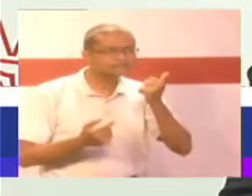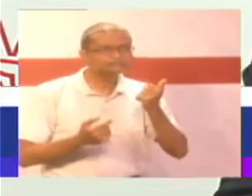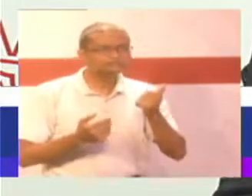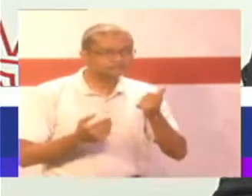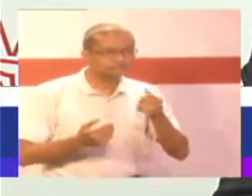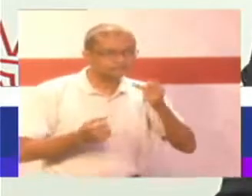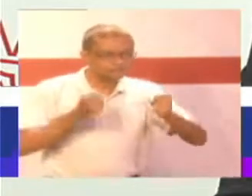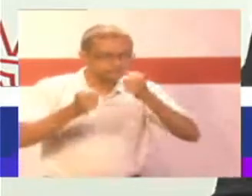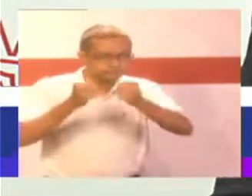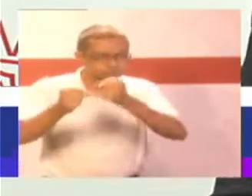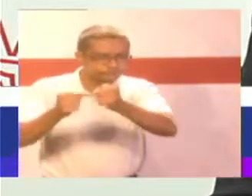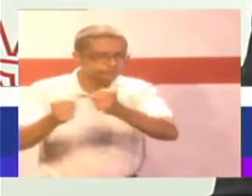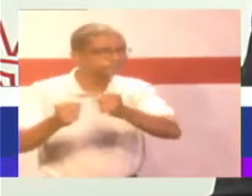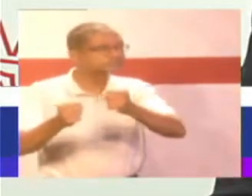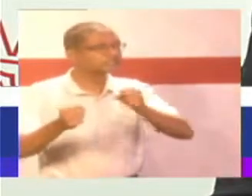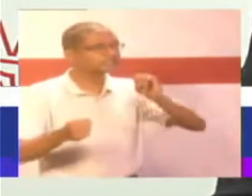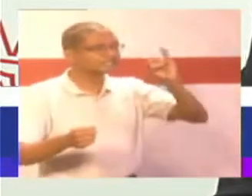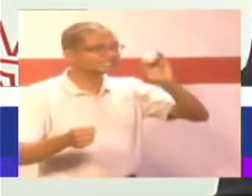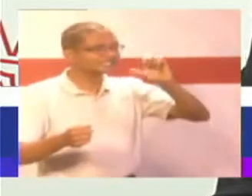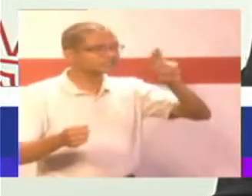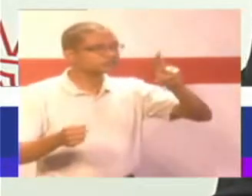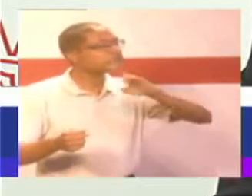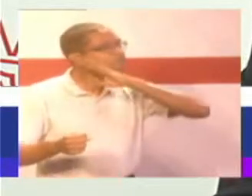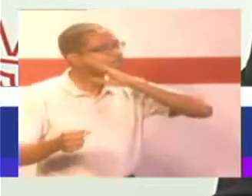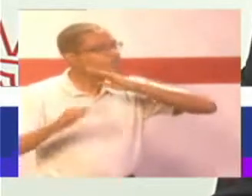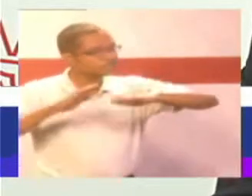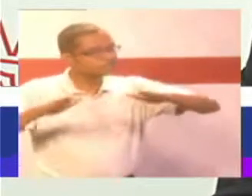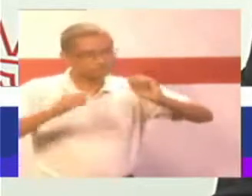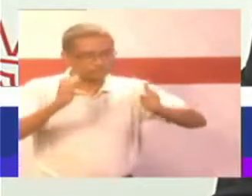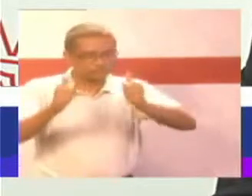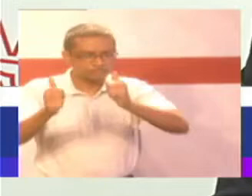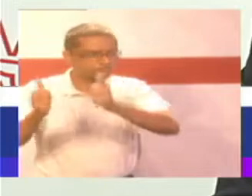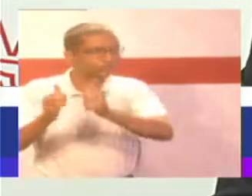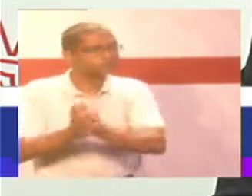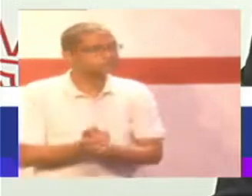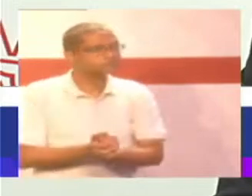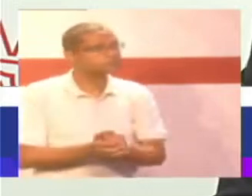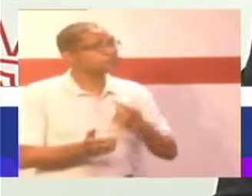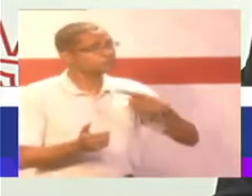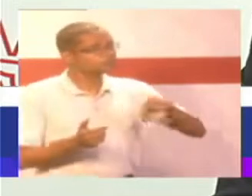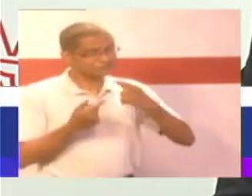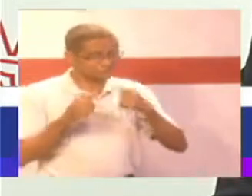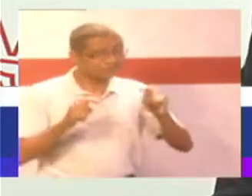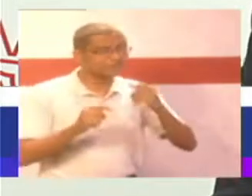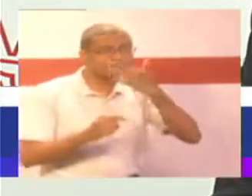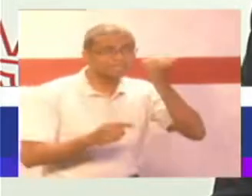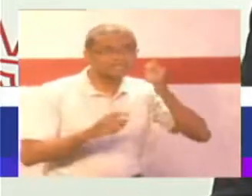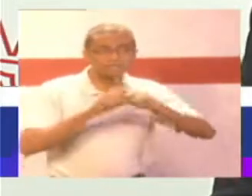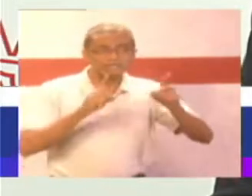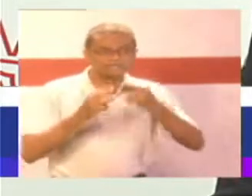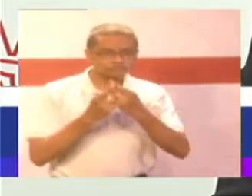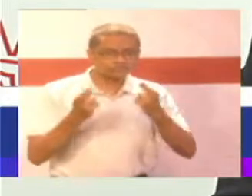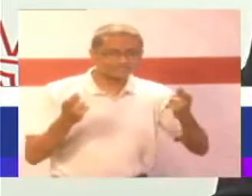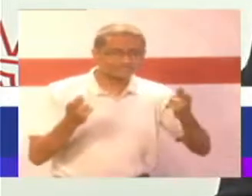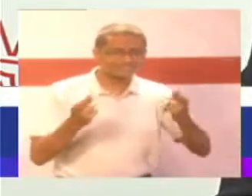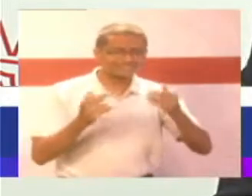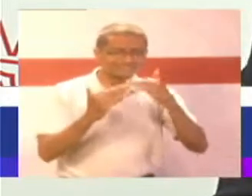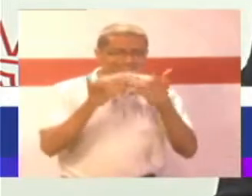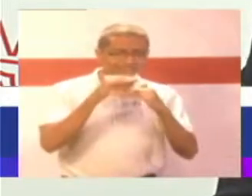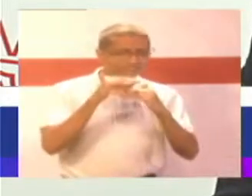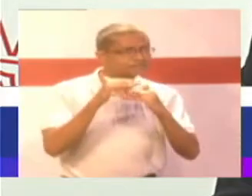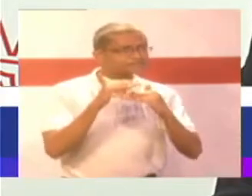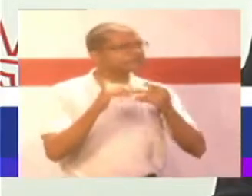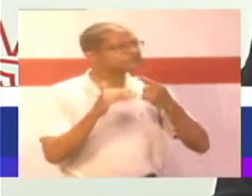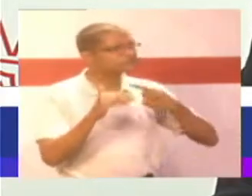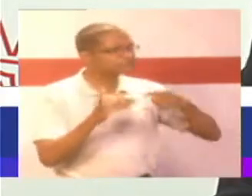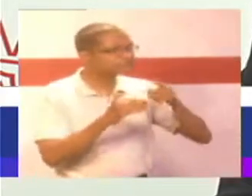ICU beds. I'd like to reiterate that although we are trying our very best, resources are limited, and we are appealing